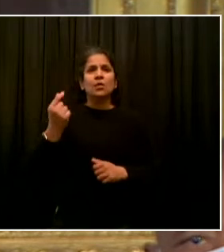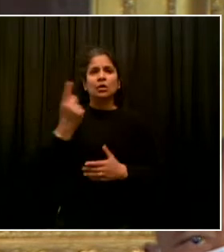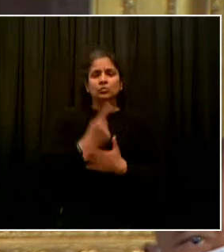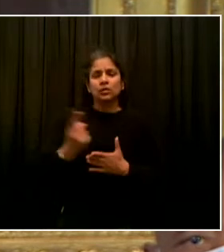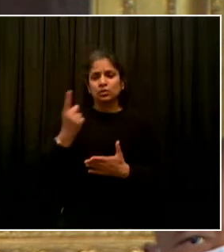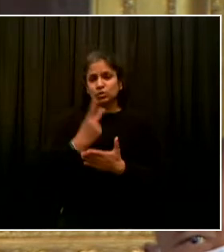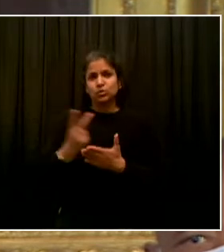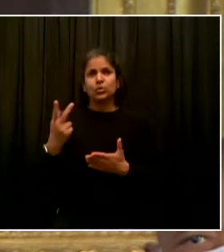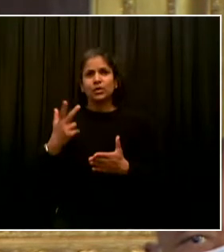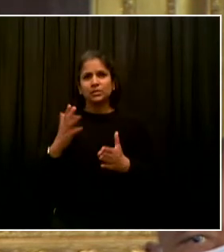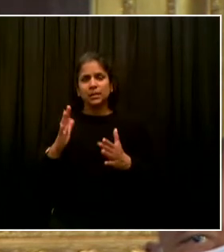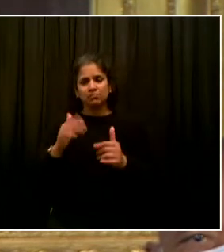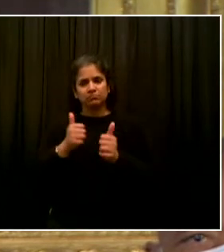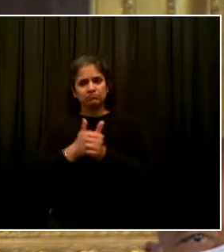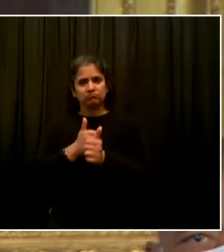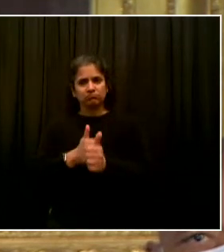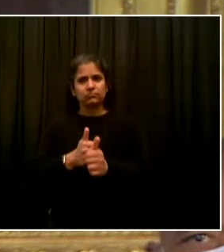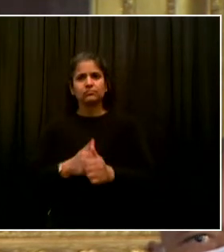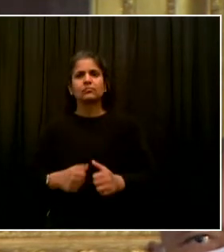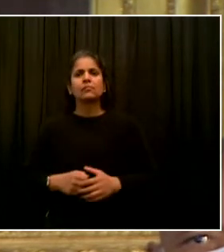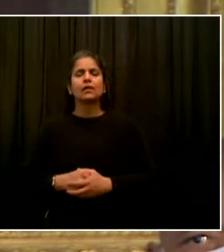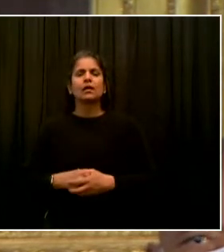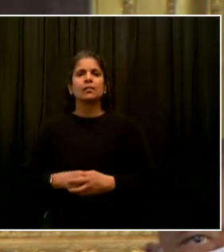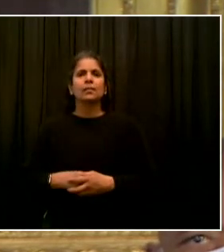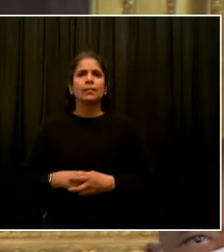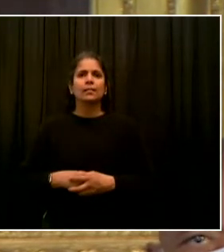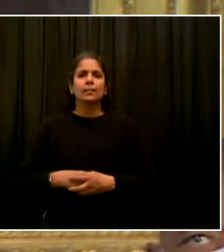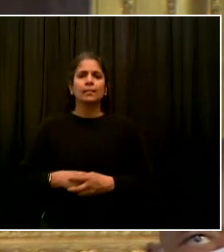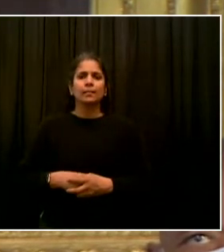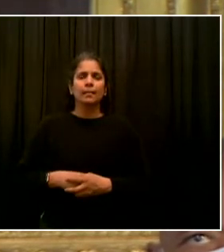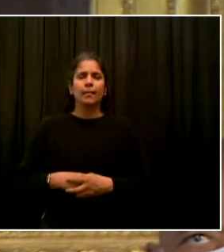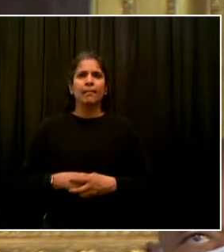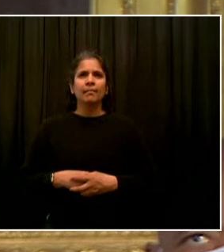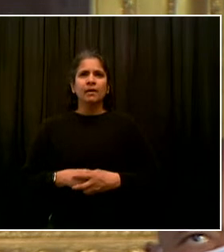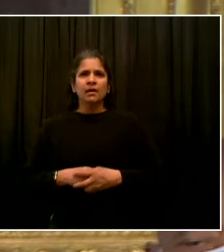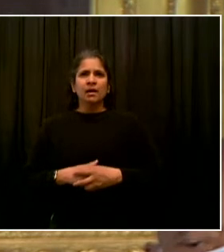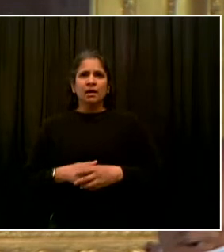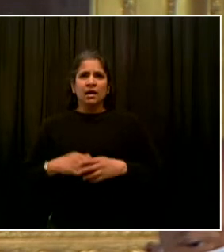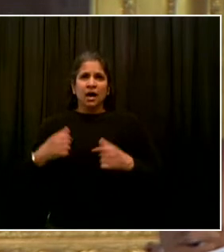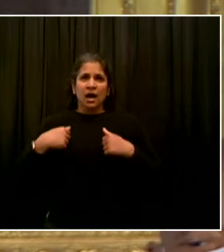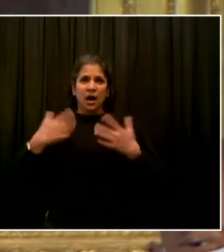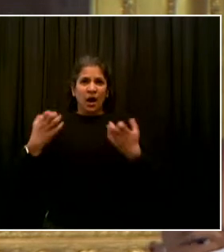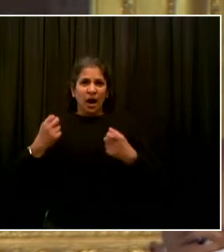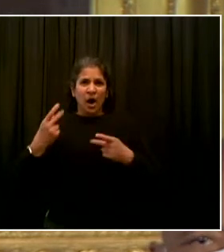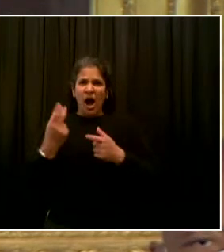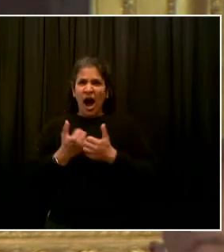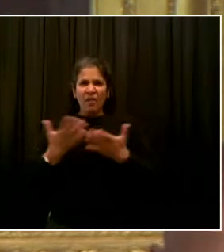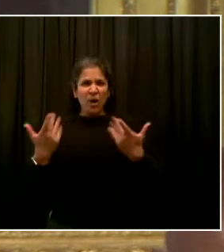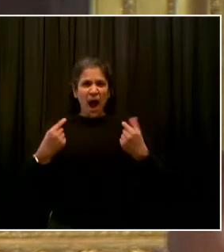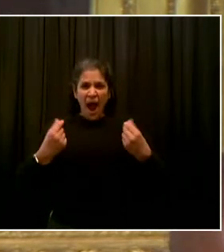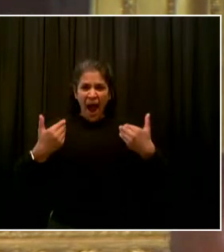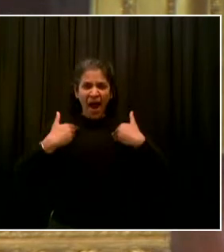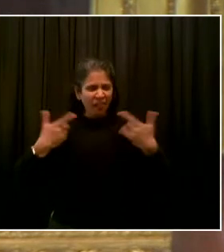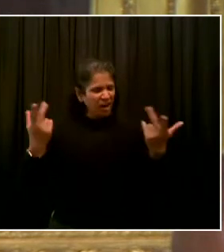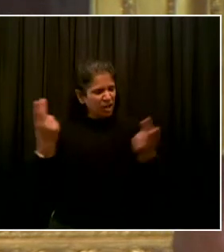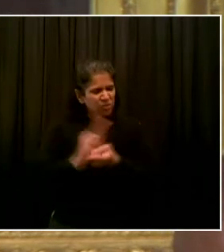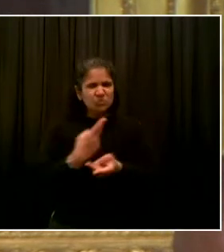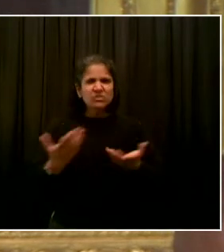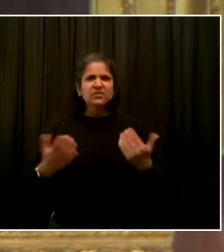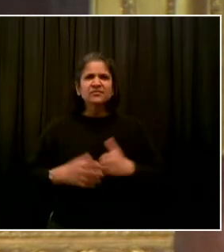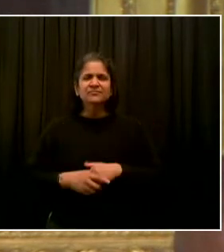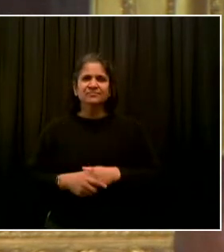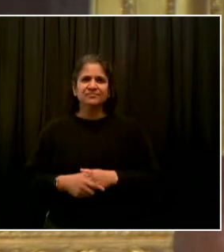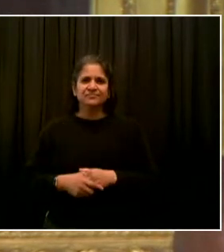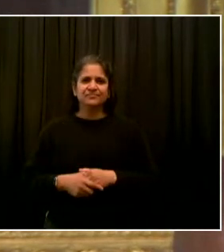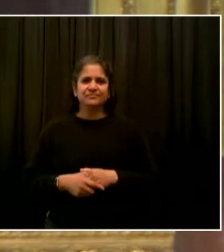This is why we're making this decision now. So we want to use every tool we have to slow that growth. We've gotten as